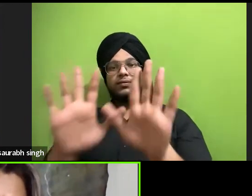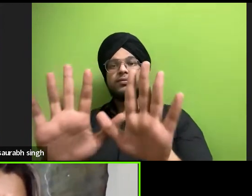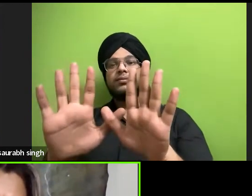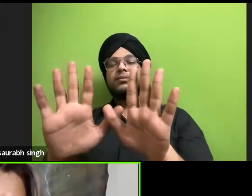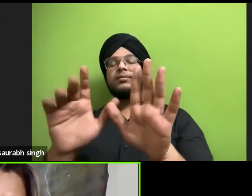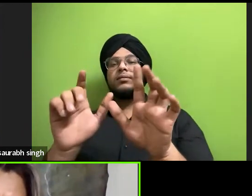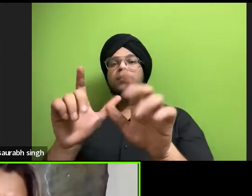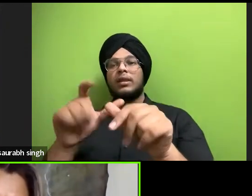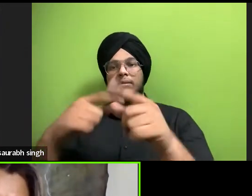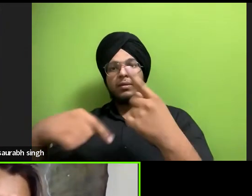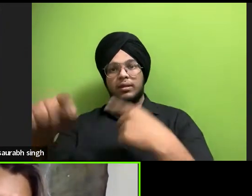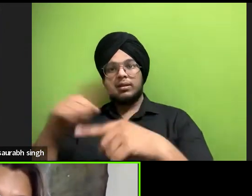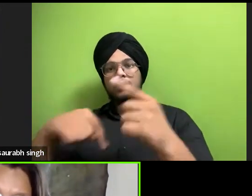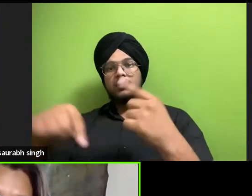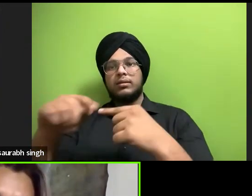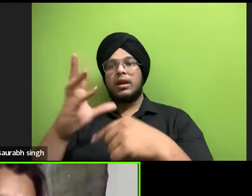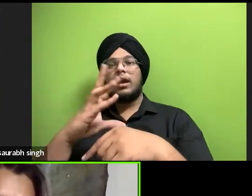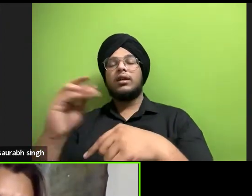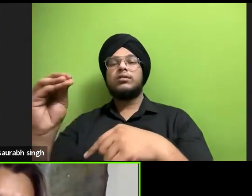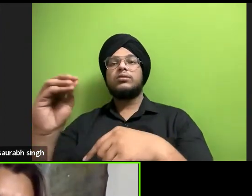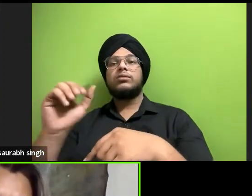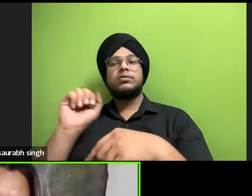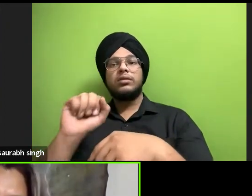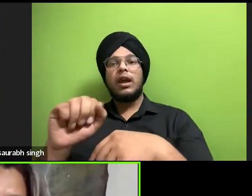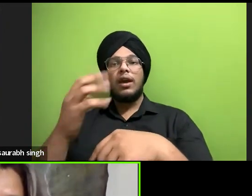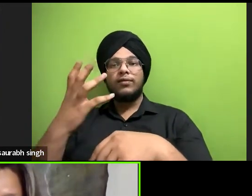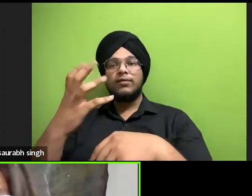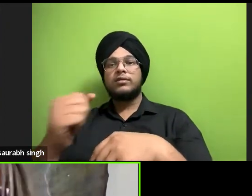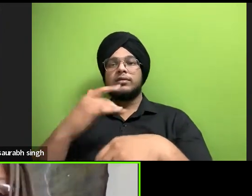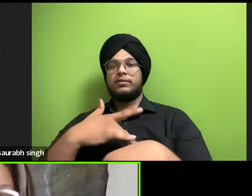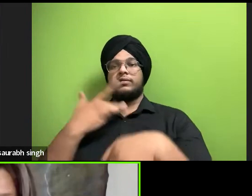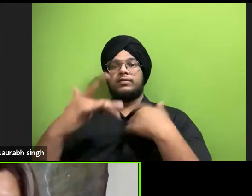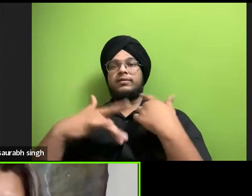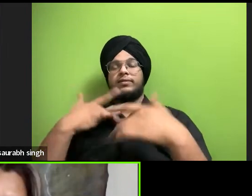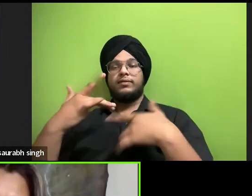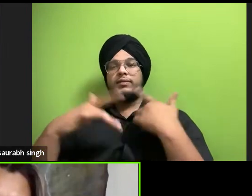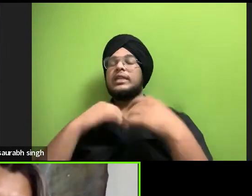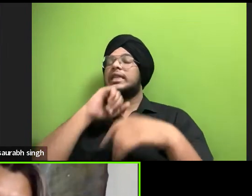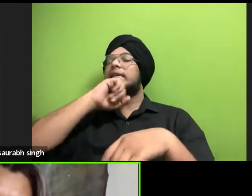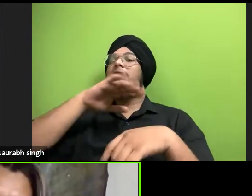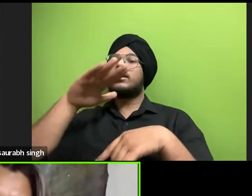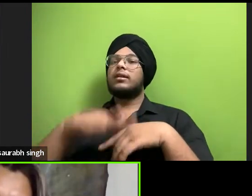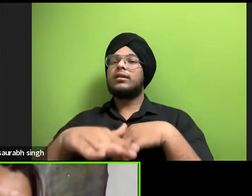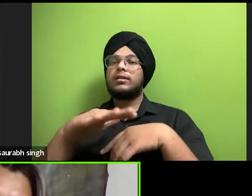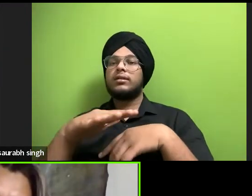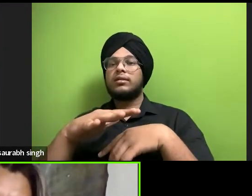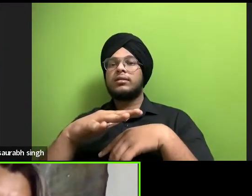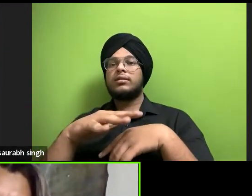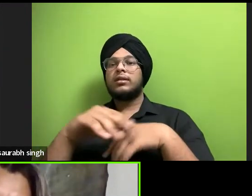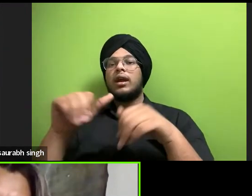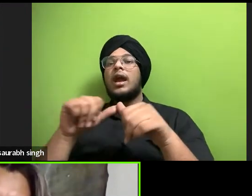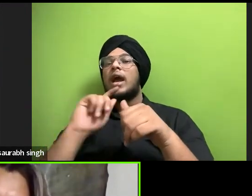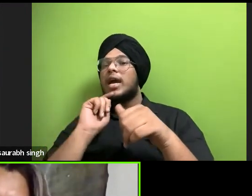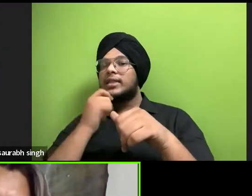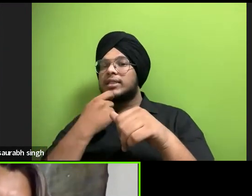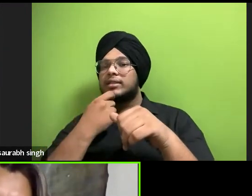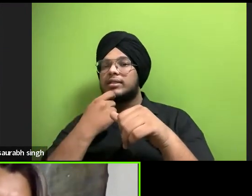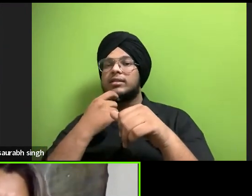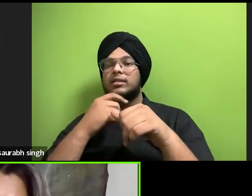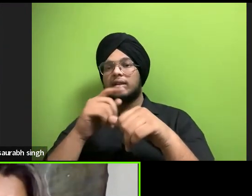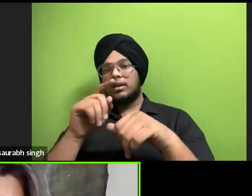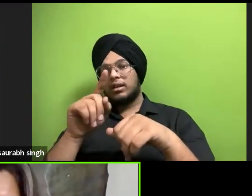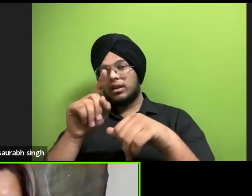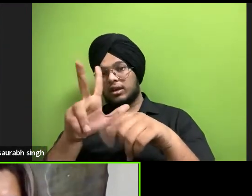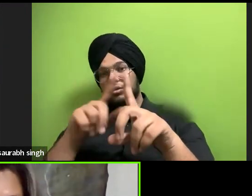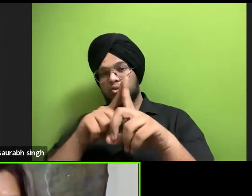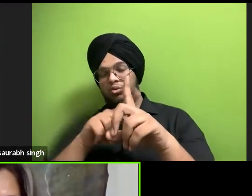audiences. And we've also realized that our audiences are young. Their ages between 18